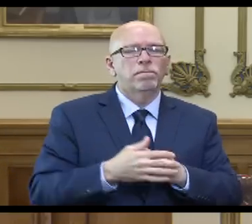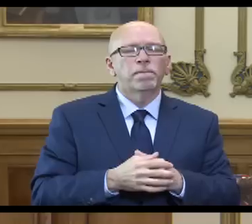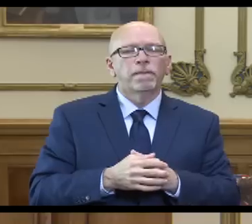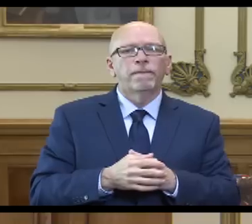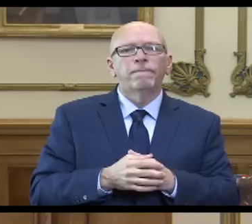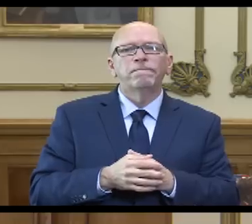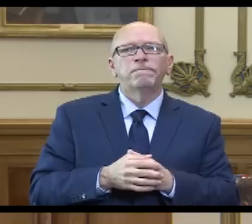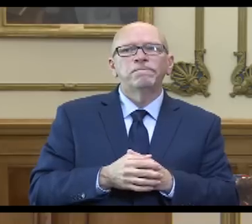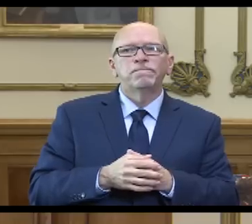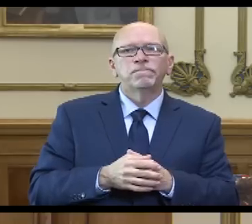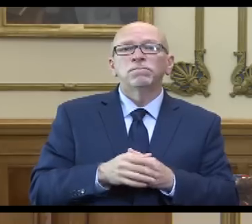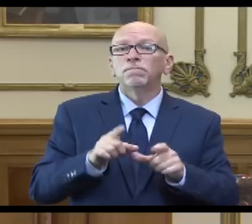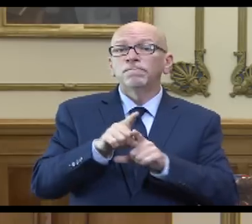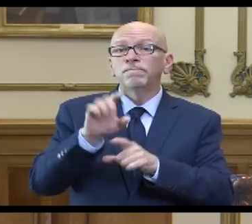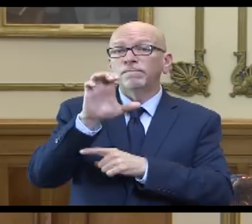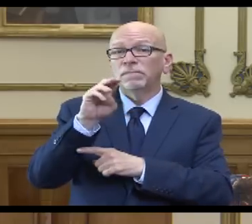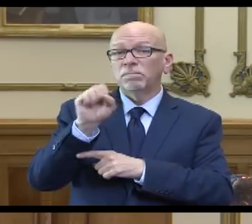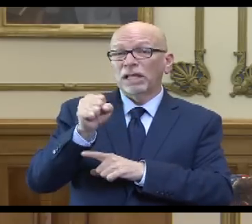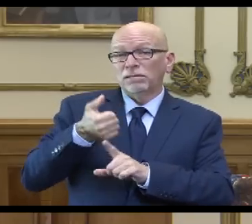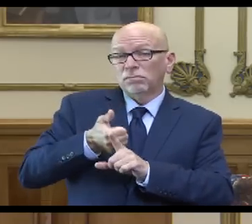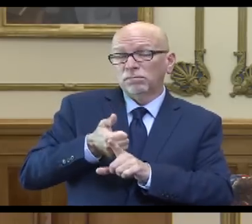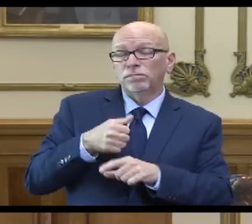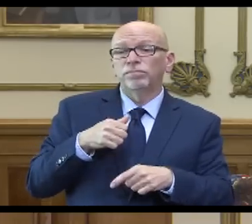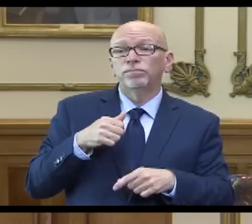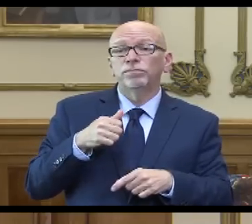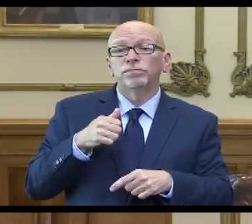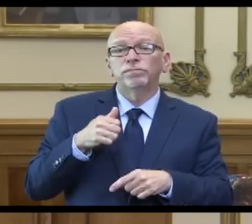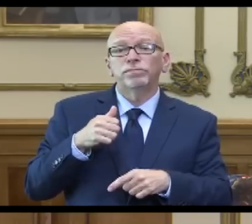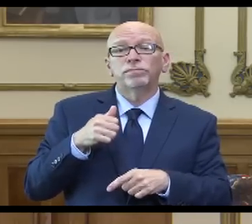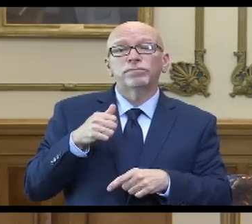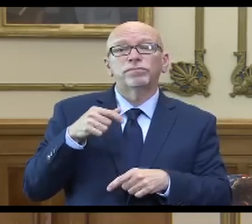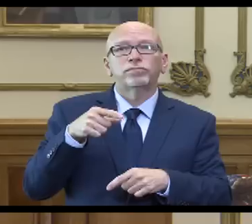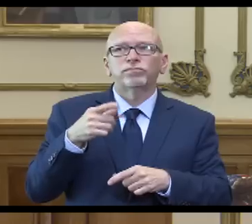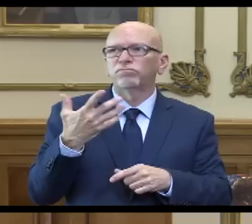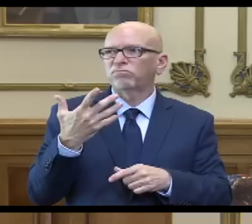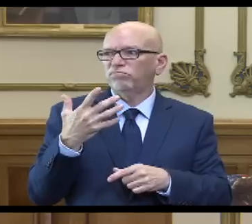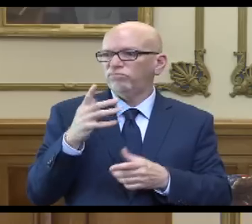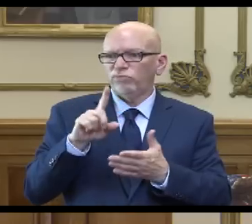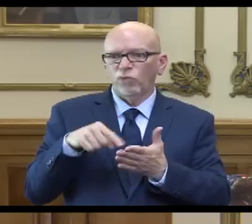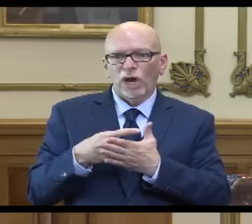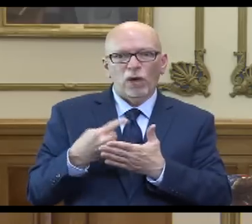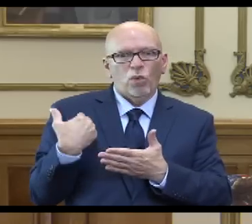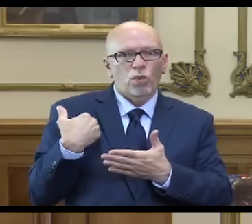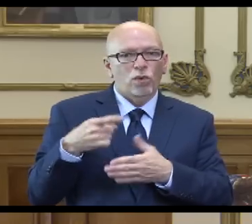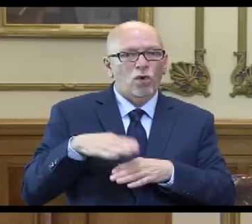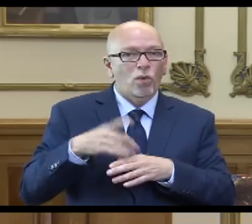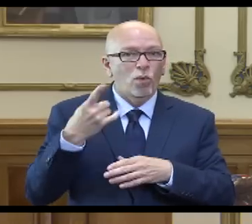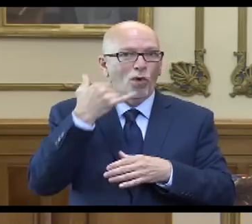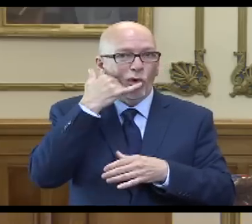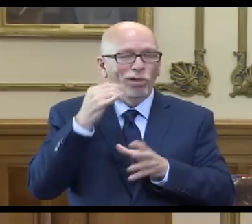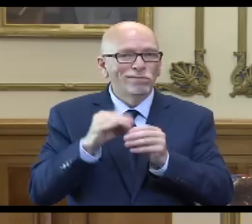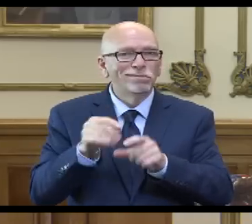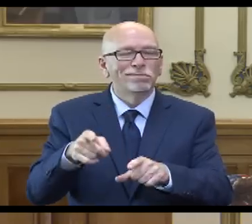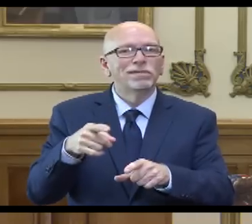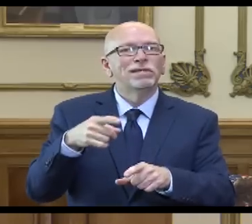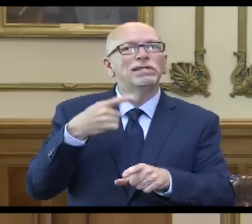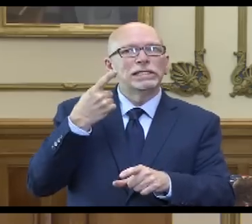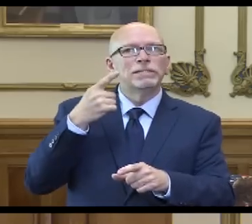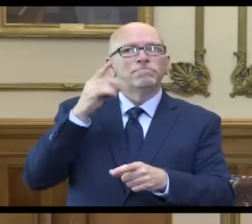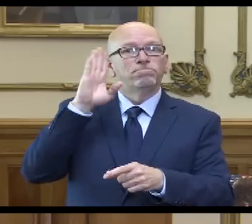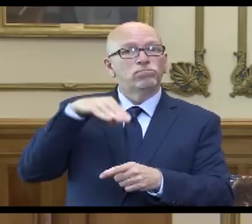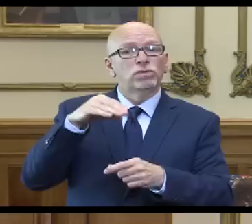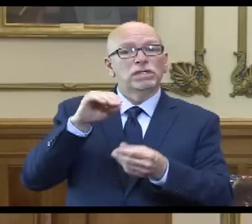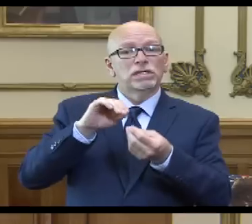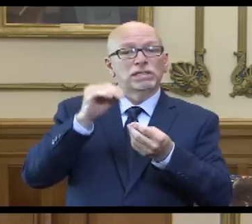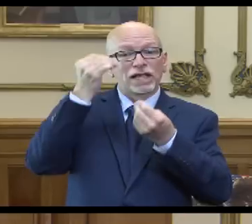also mention that CMS itself, as recent as an hour ago on calls, has acknowledged that the data in